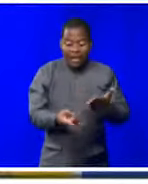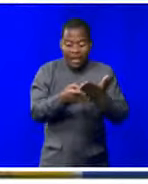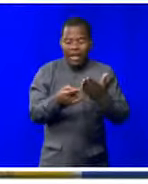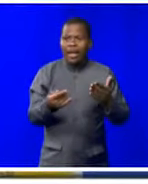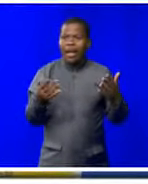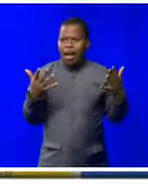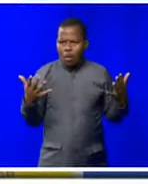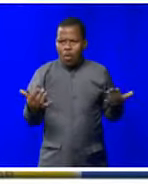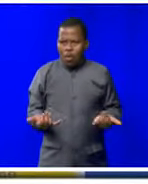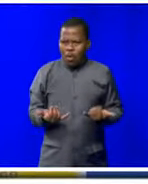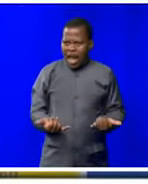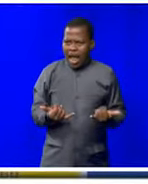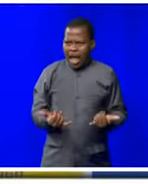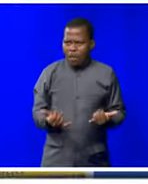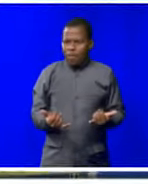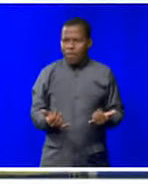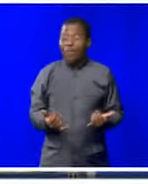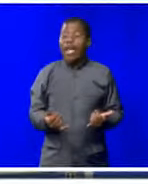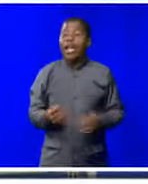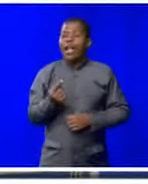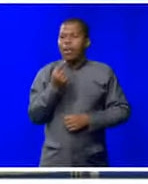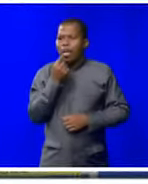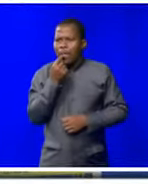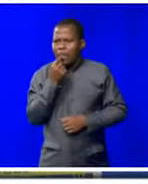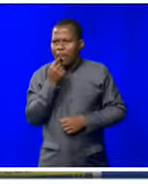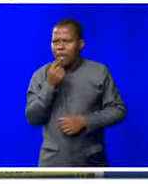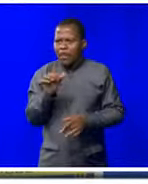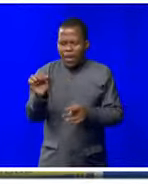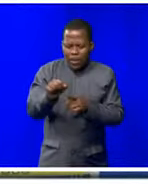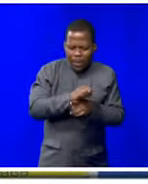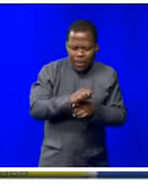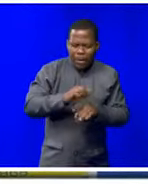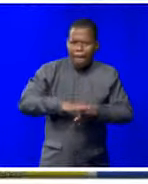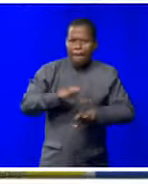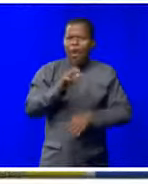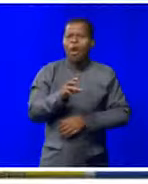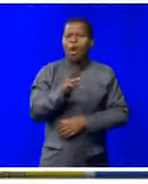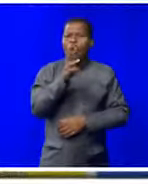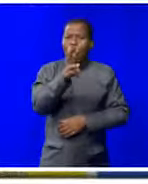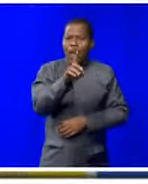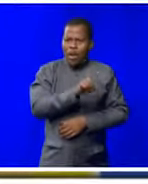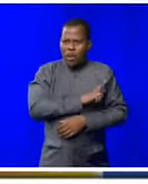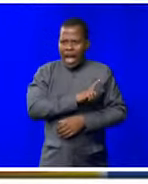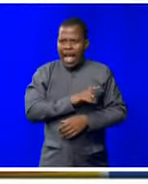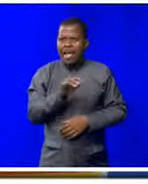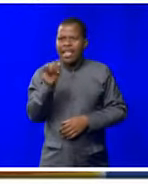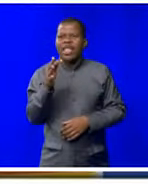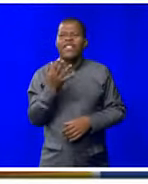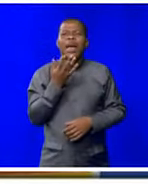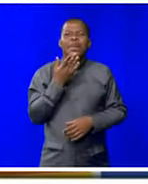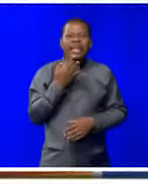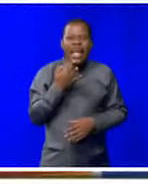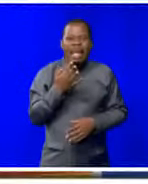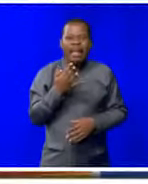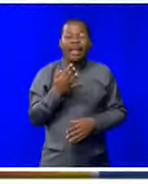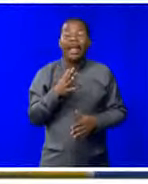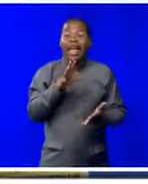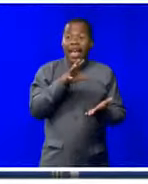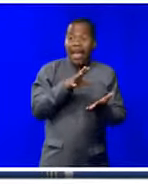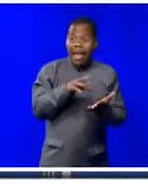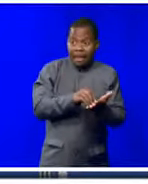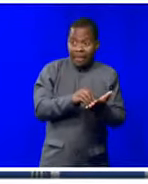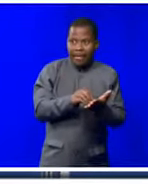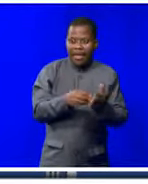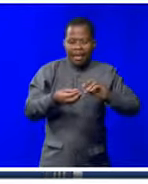ama workshops, la manen. Leswe ndile, kuti, laki kube nemesinto.